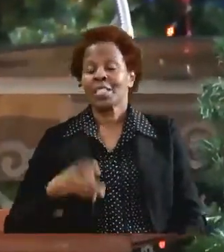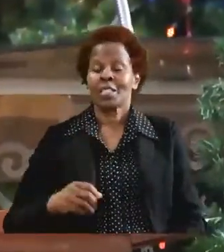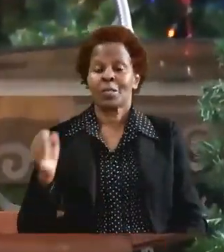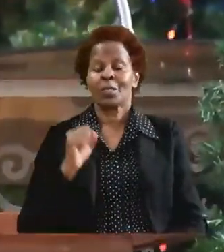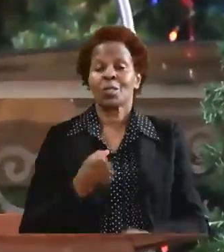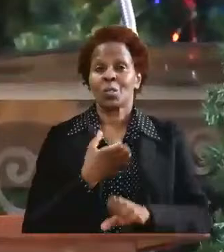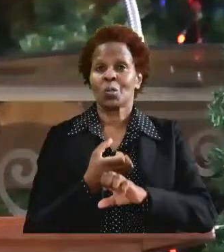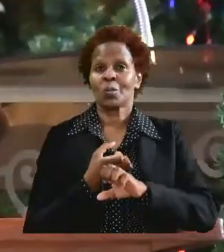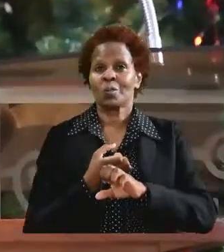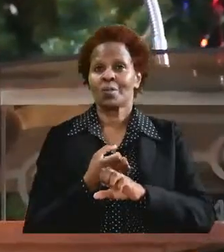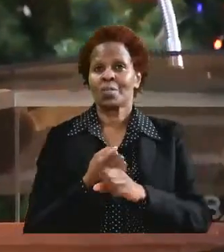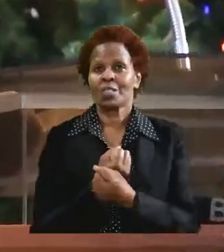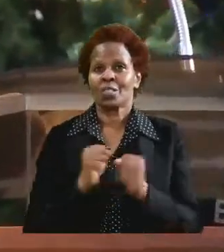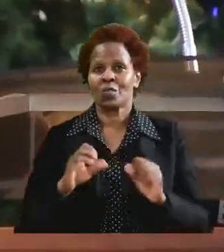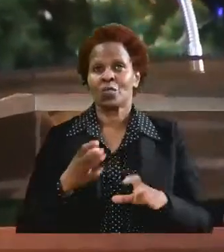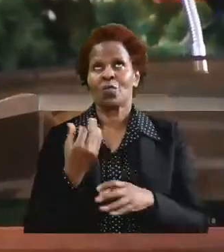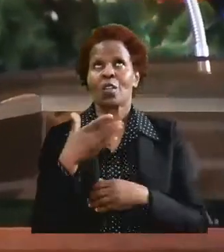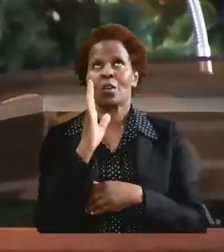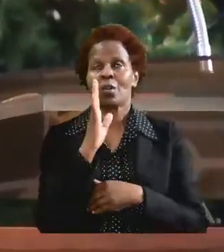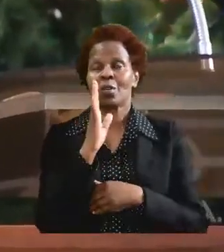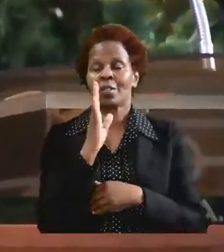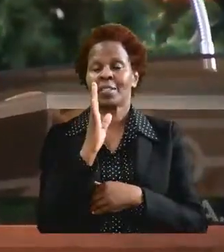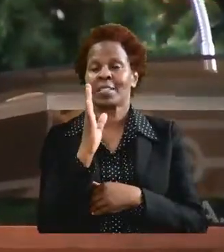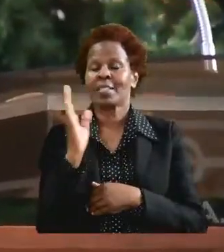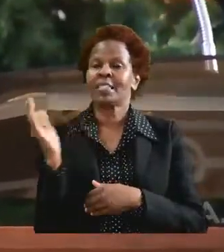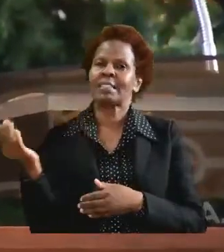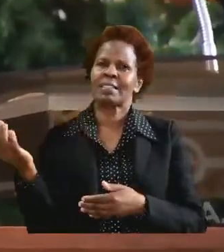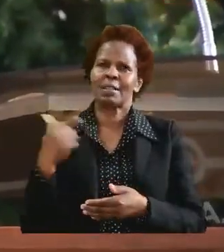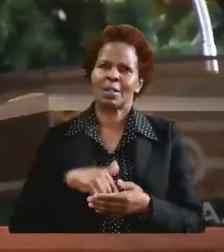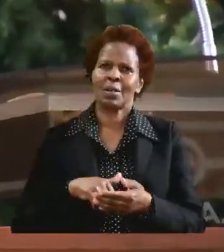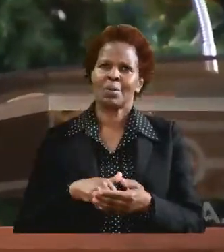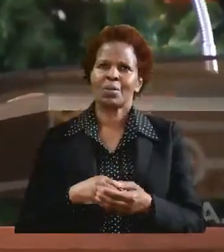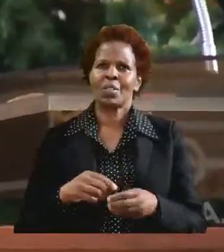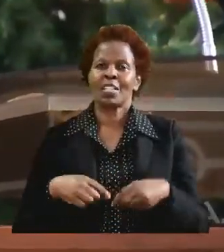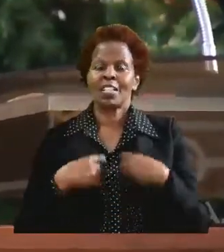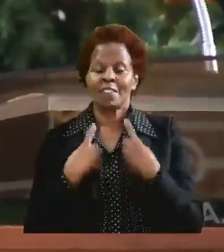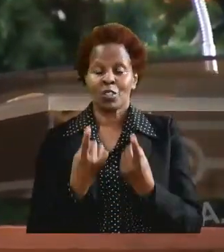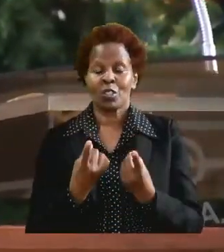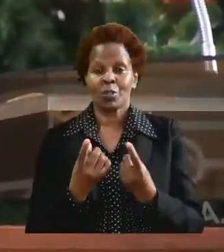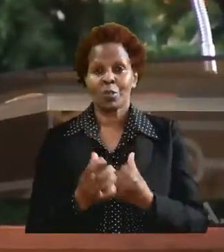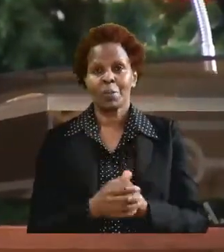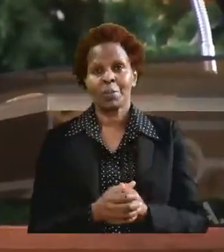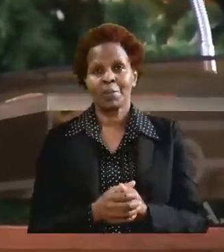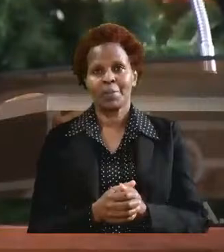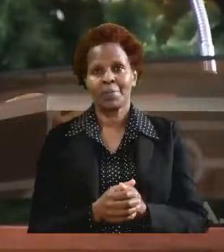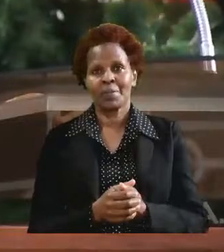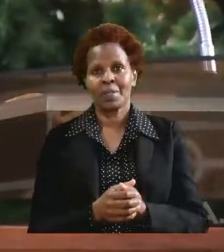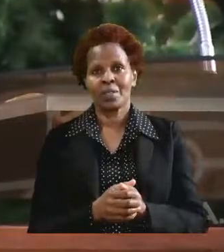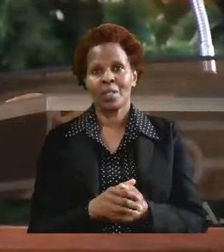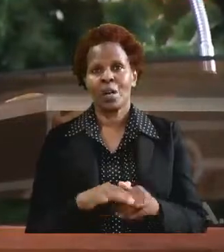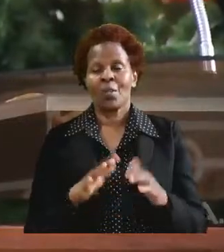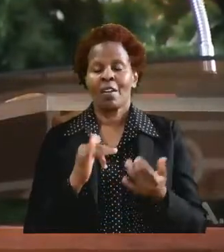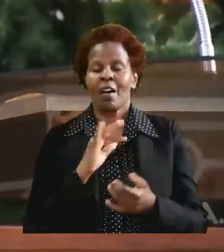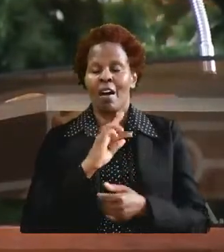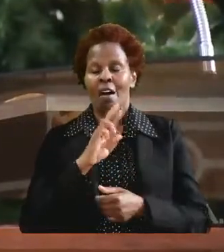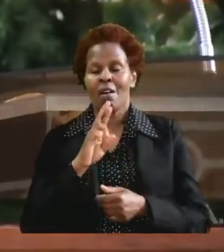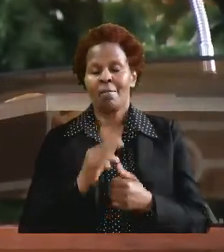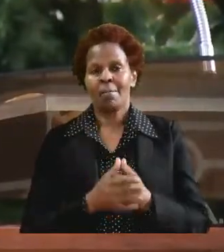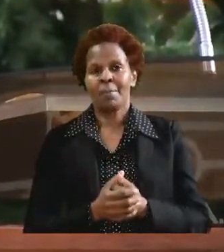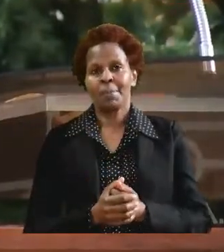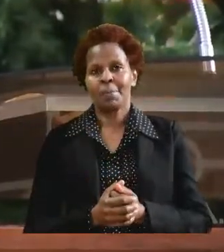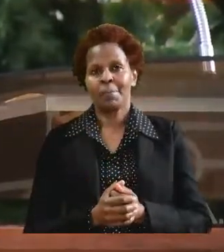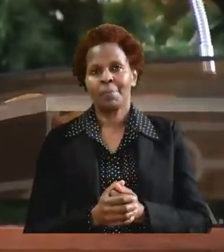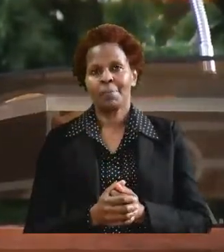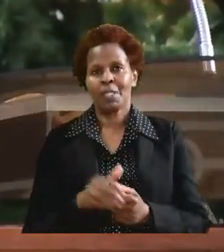ni Bwana. Nimekuja kuwaletea matangazo yetu kama yafuatayo.